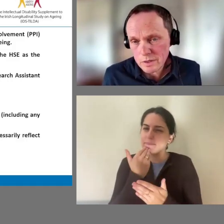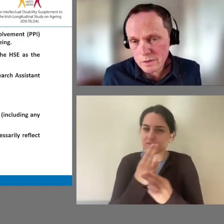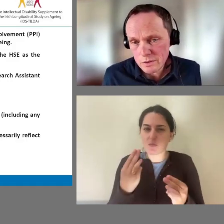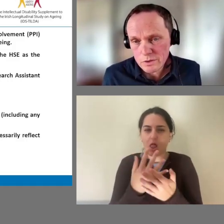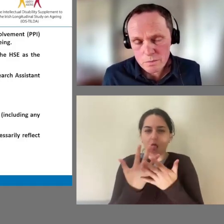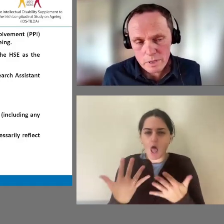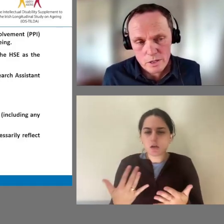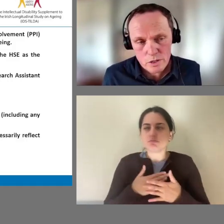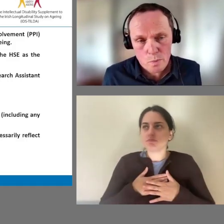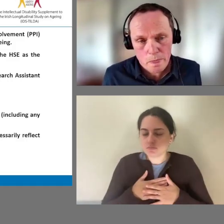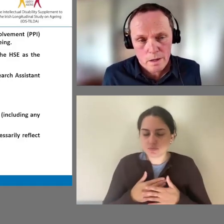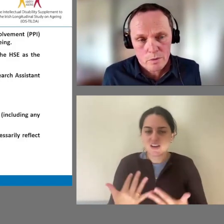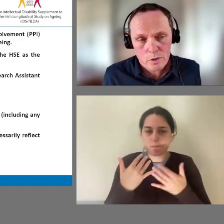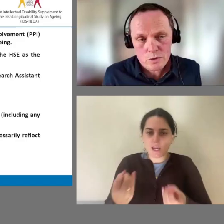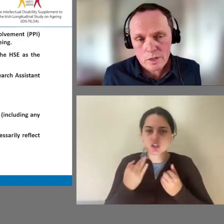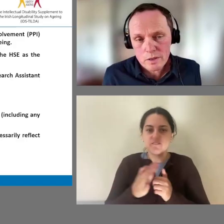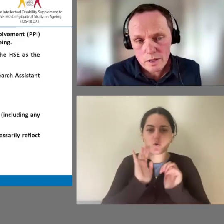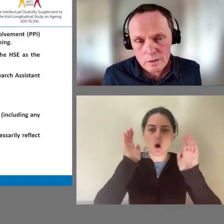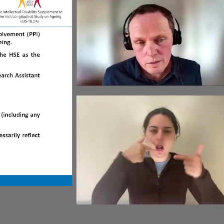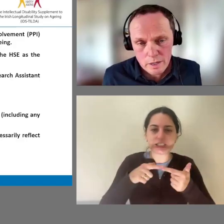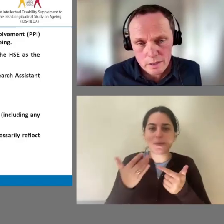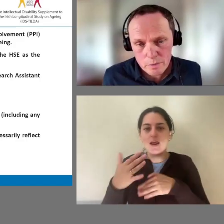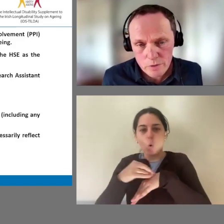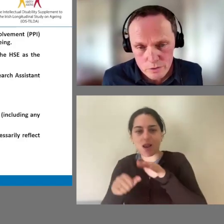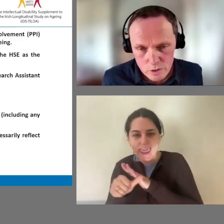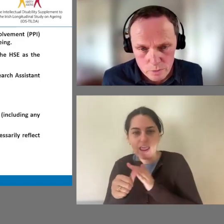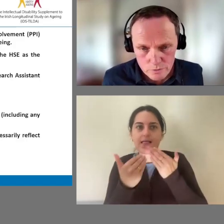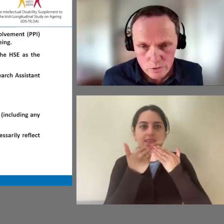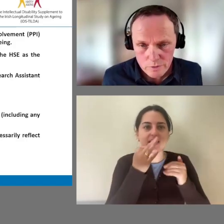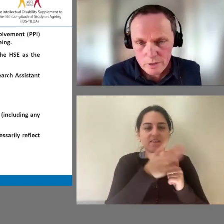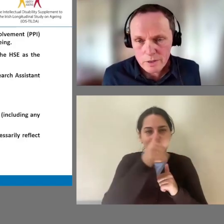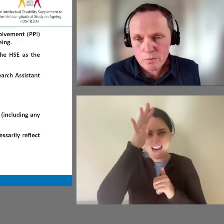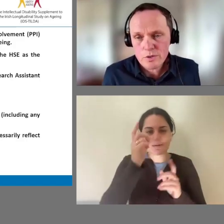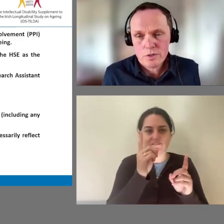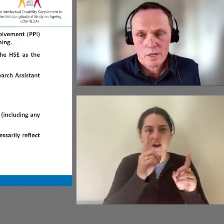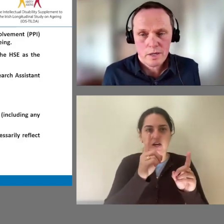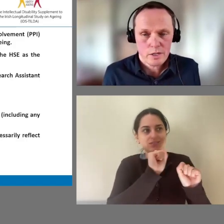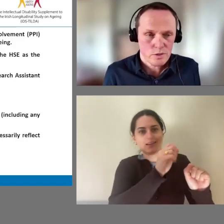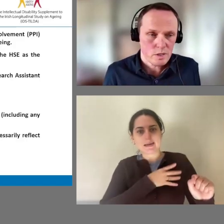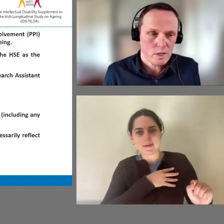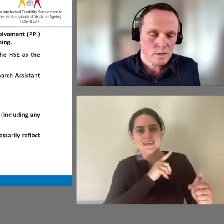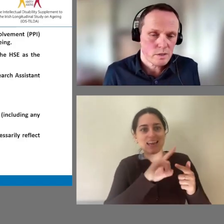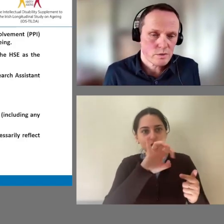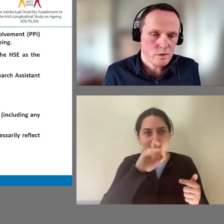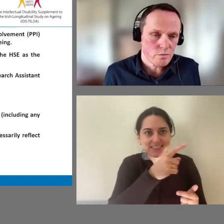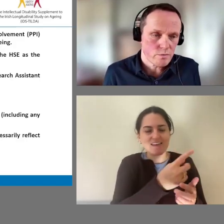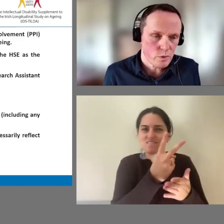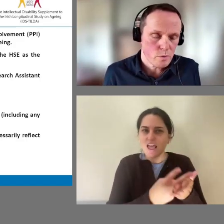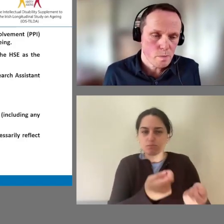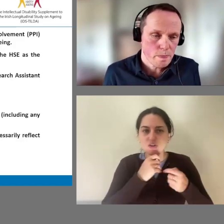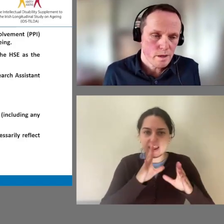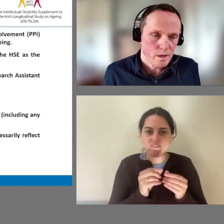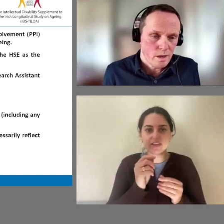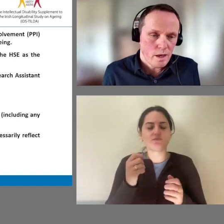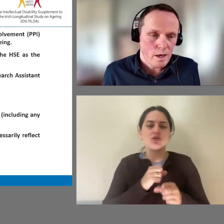they provided on autism and aging. We'd also like to thank the Academic Advisory Committee for their valued inputs and the HSC as the external